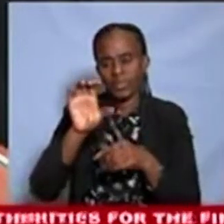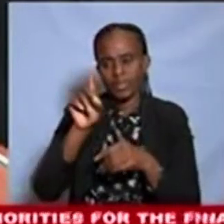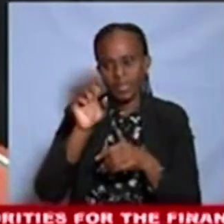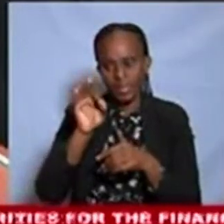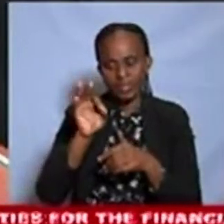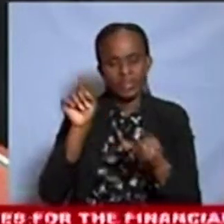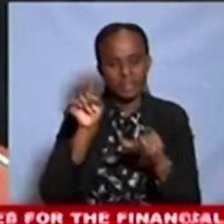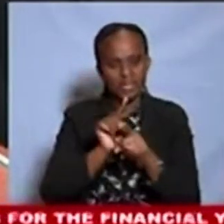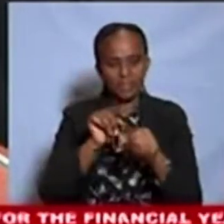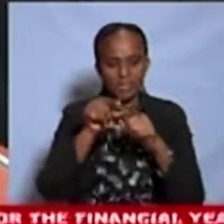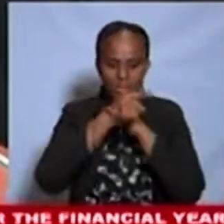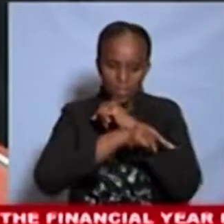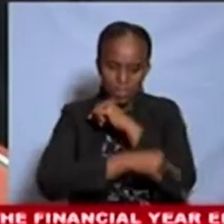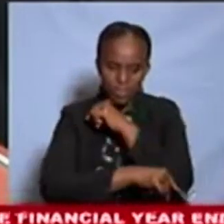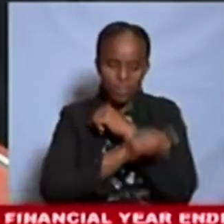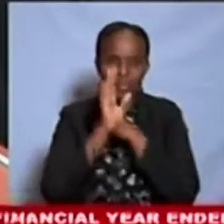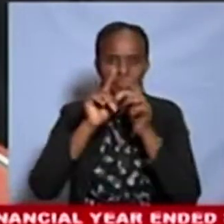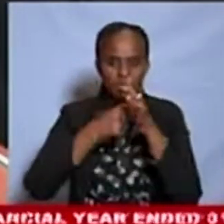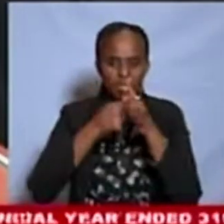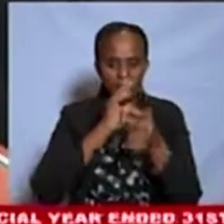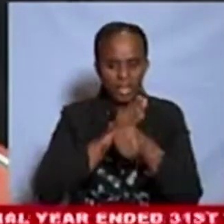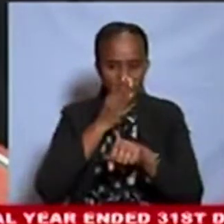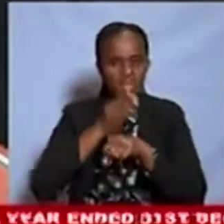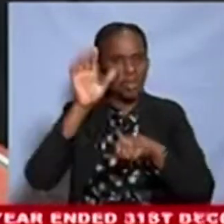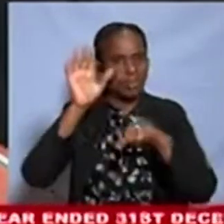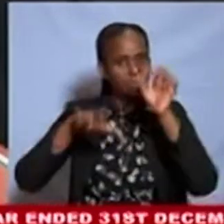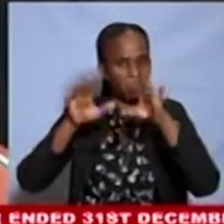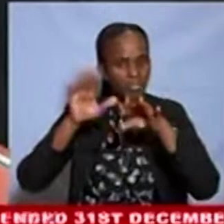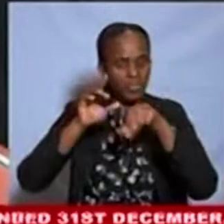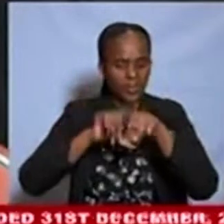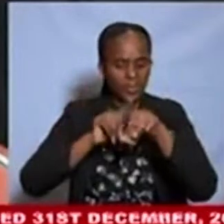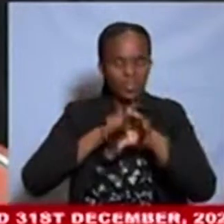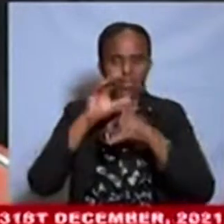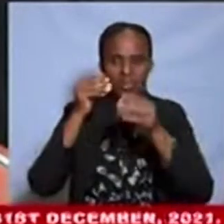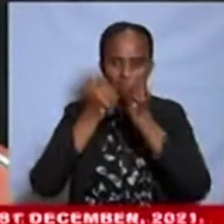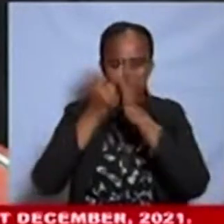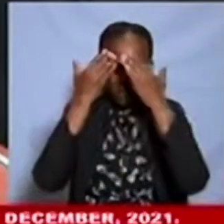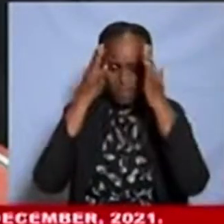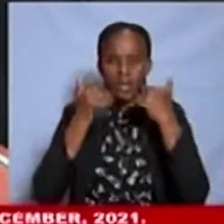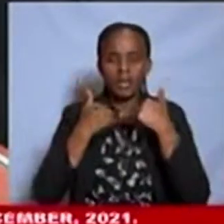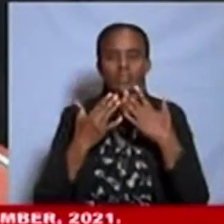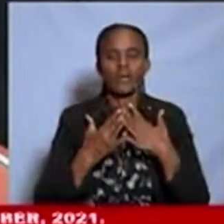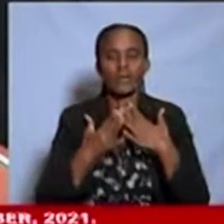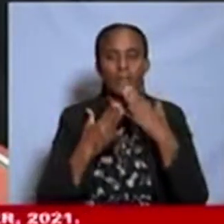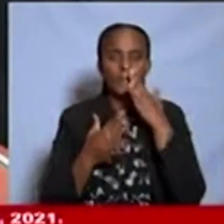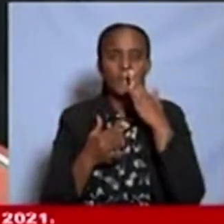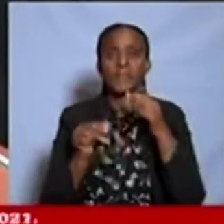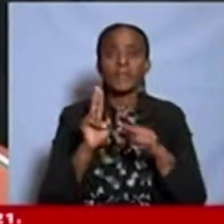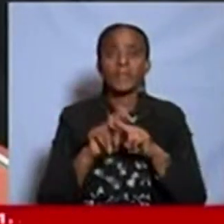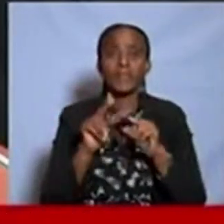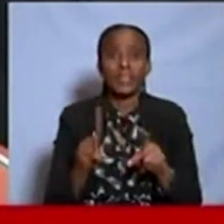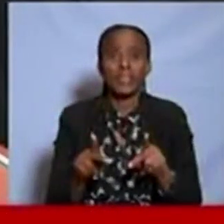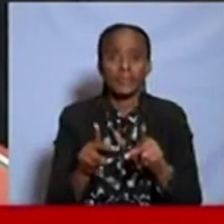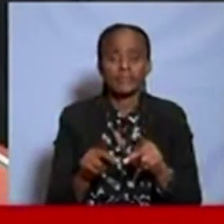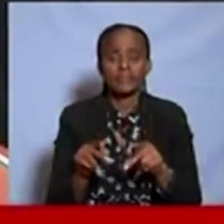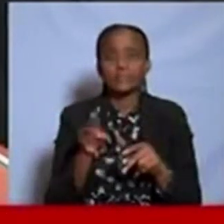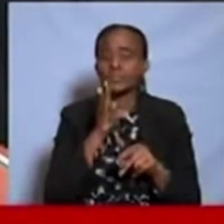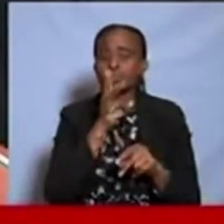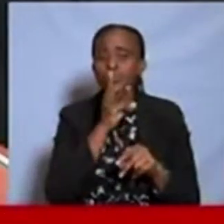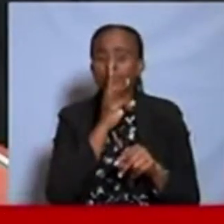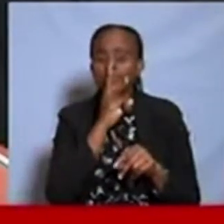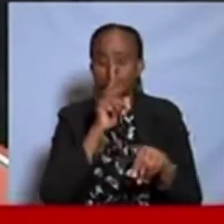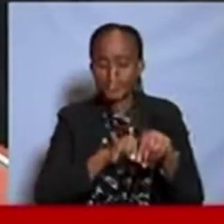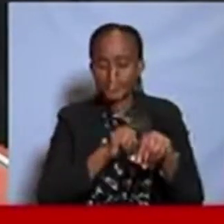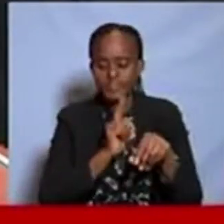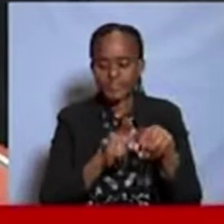drilling will commence after the rainy season. As you may be aware, Chair, that boreholes are better drilled during the